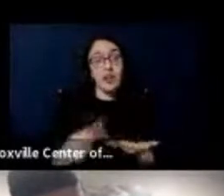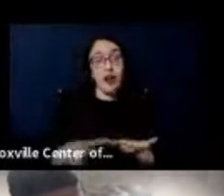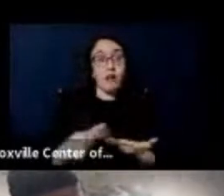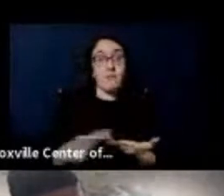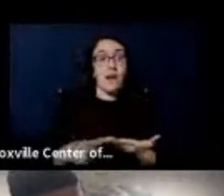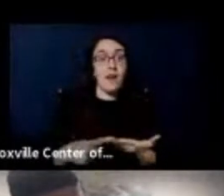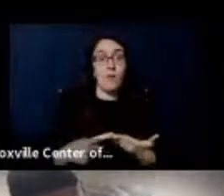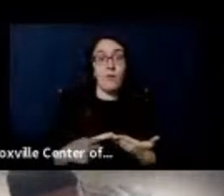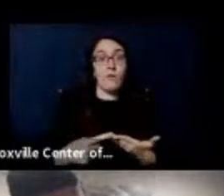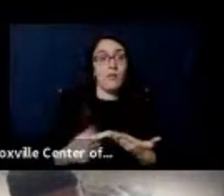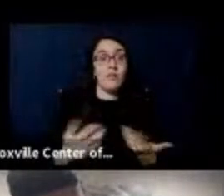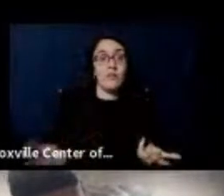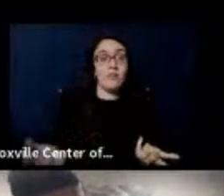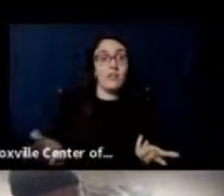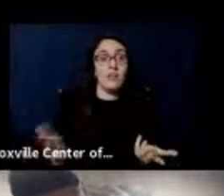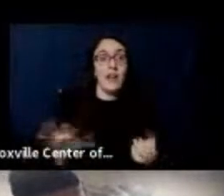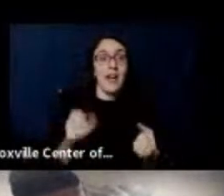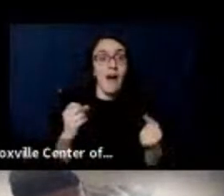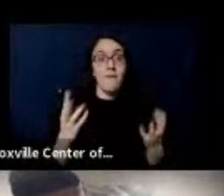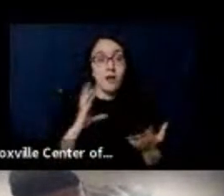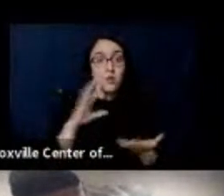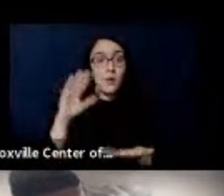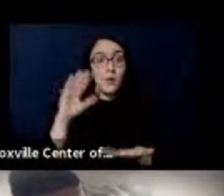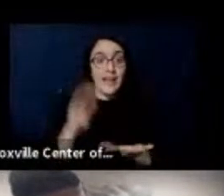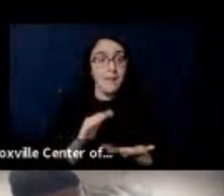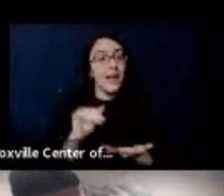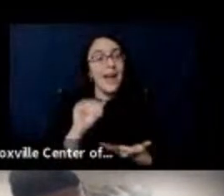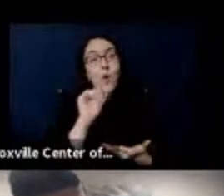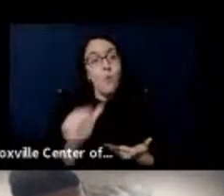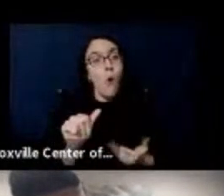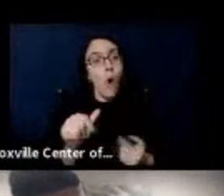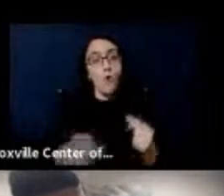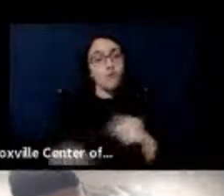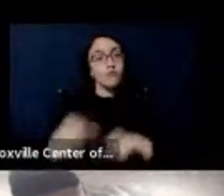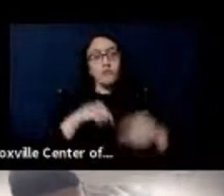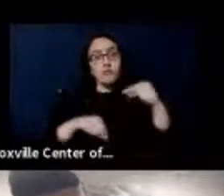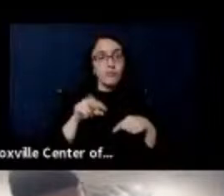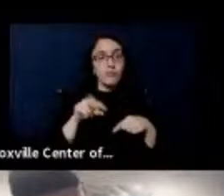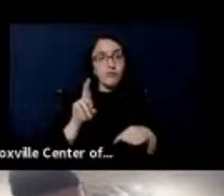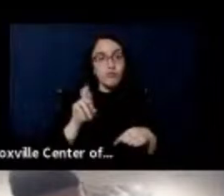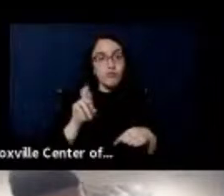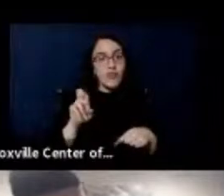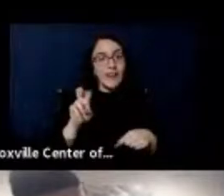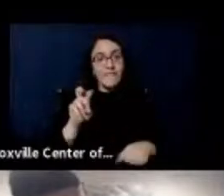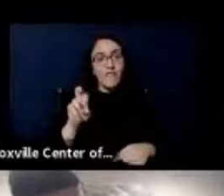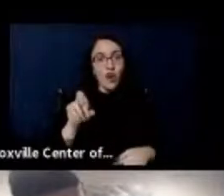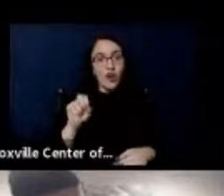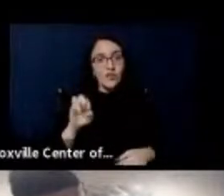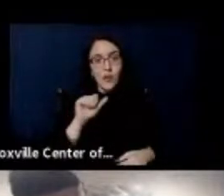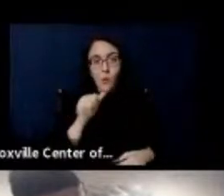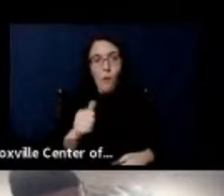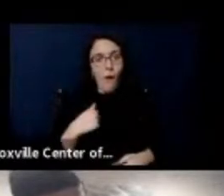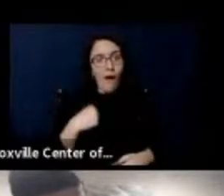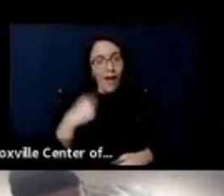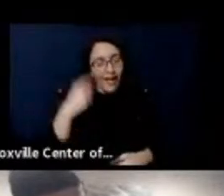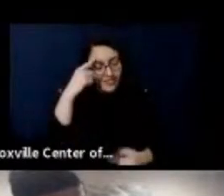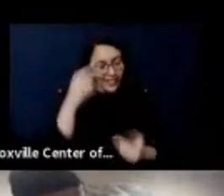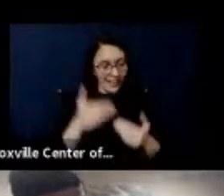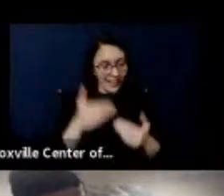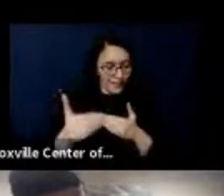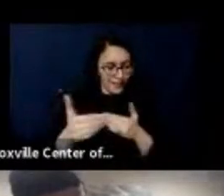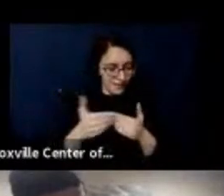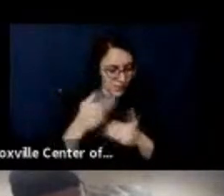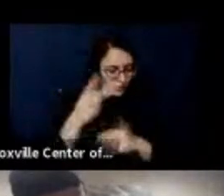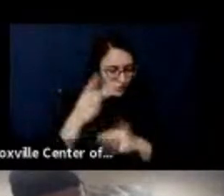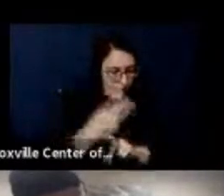anything we talk about, the ultimate effect that it dampens, because it's not going to reverse. I've said before, I think the next 2 months are going to be rough.